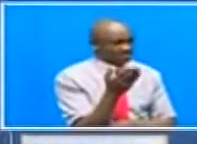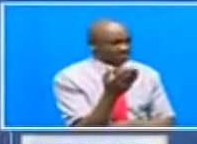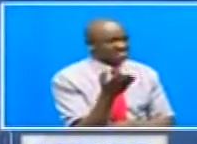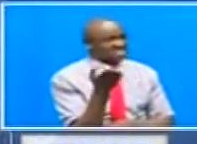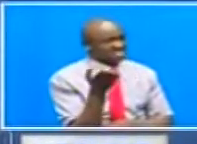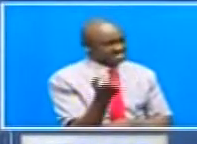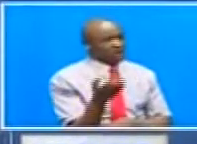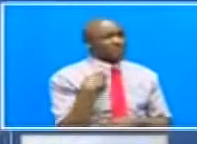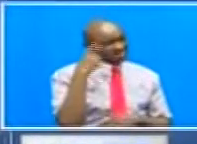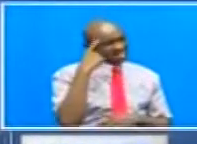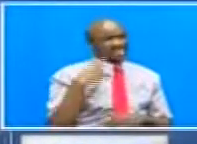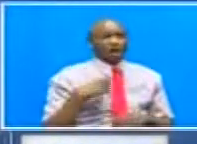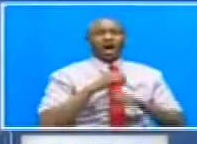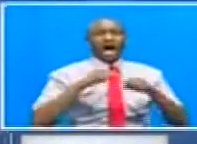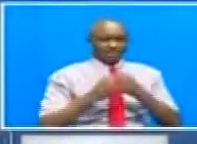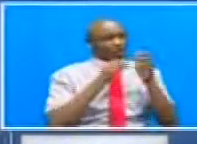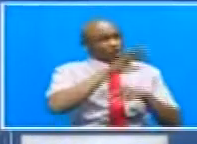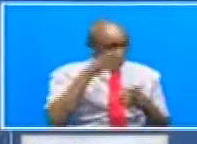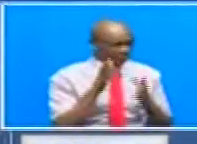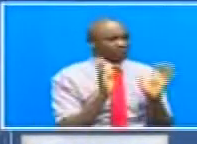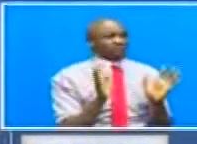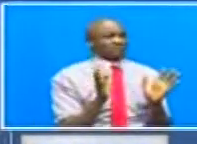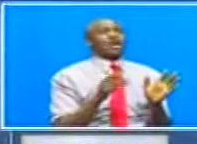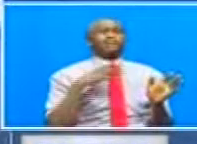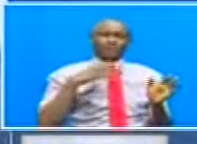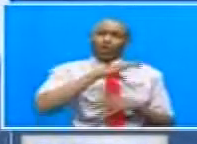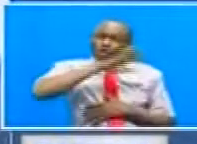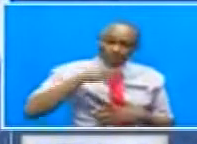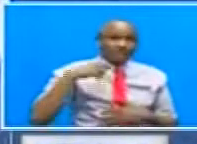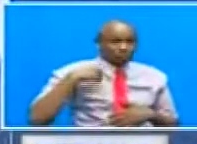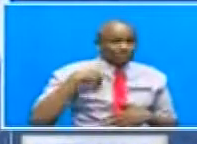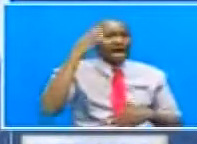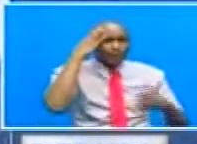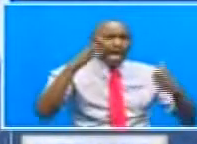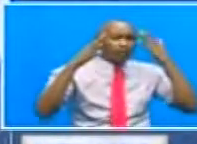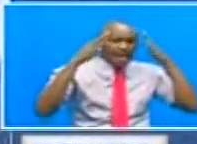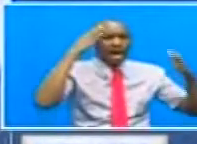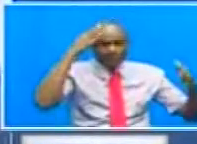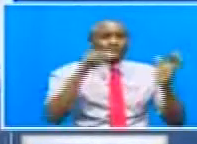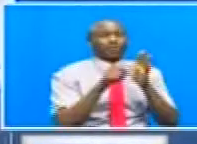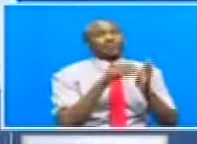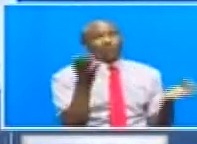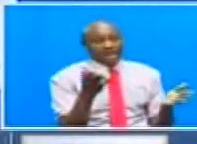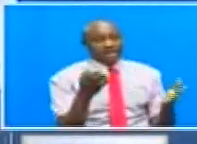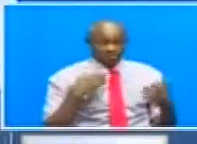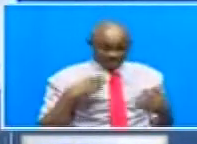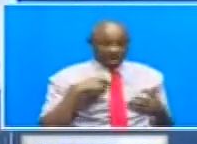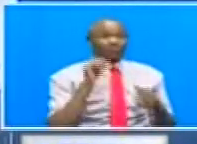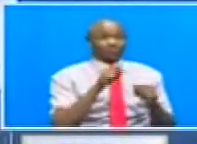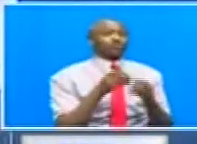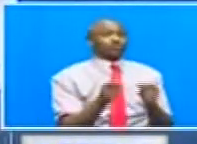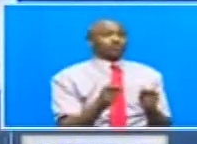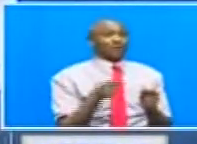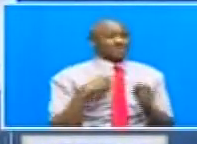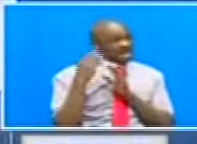now become so apparent throughout the country, with the people all over the country becoming more and more aware where the problem is, we are approaching solution, and I